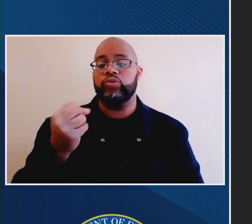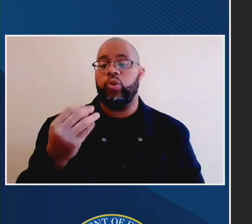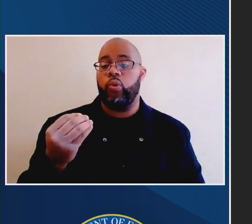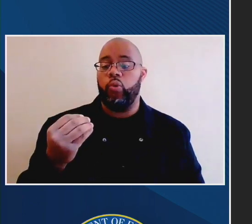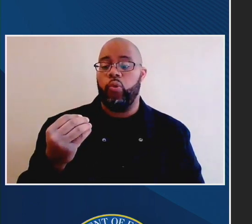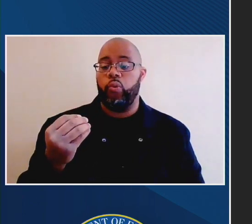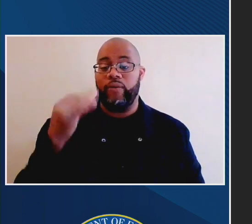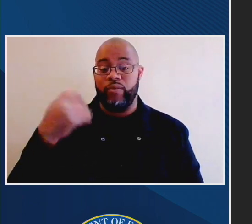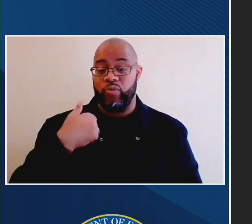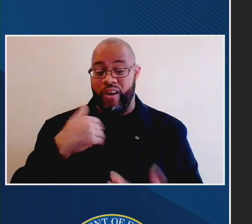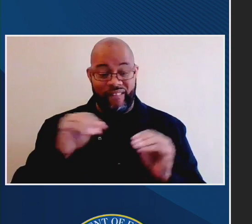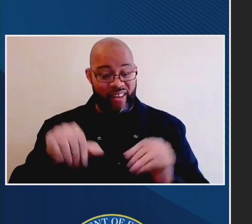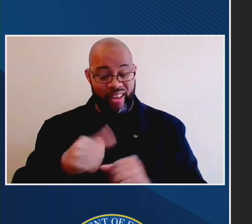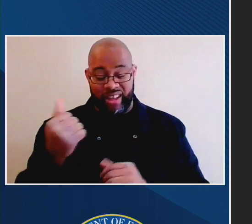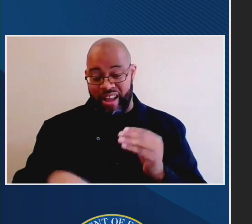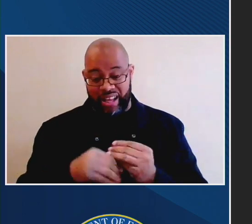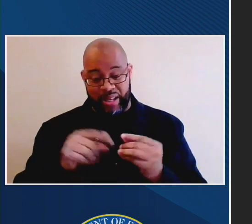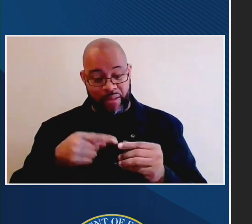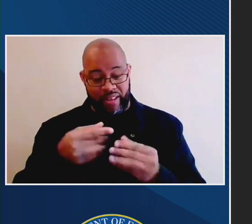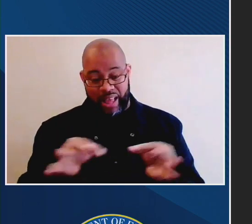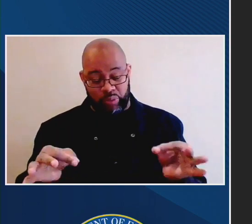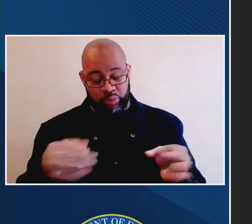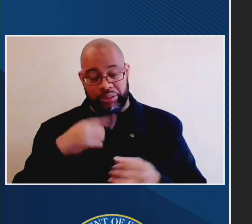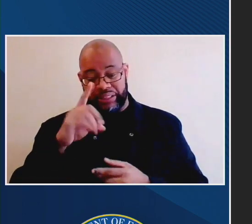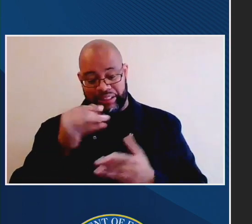yeah, I mean, this is Congress's